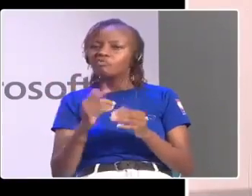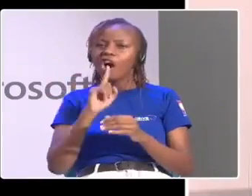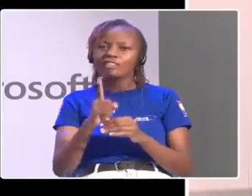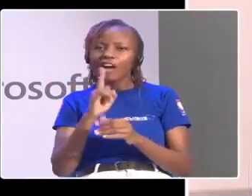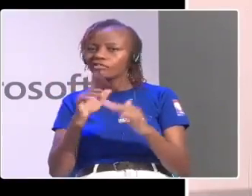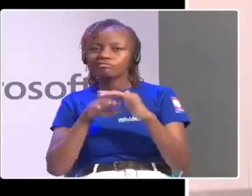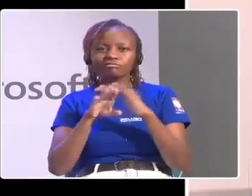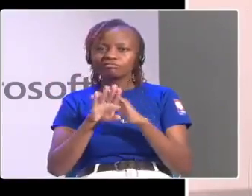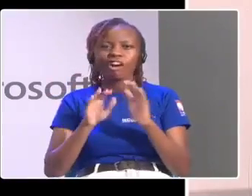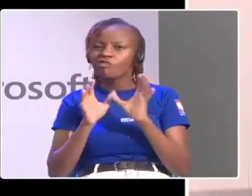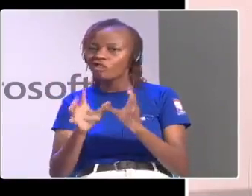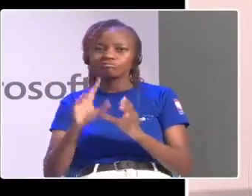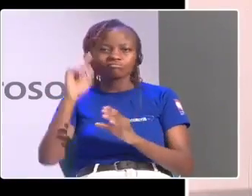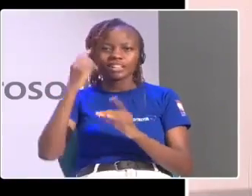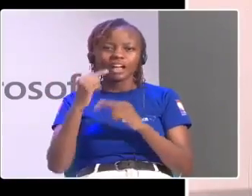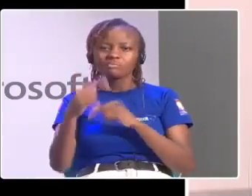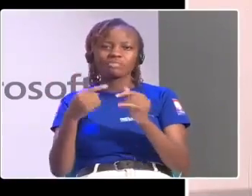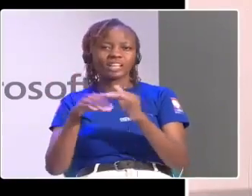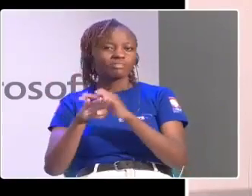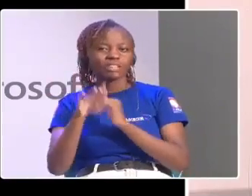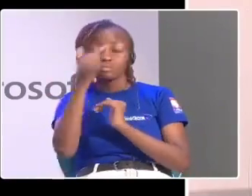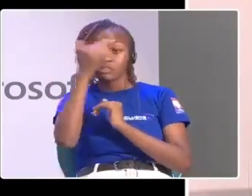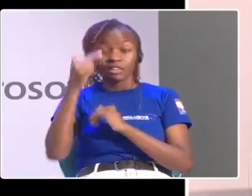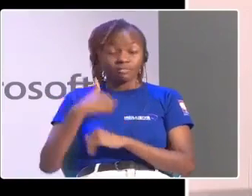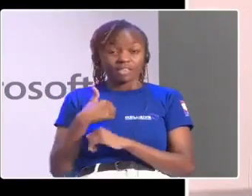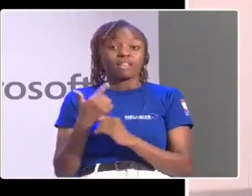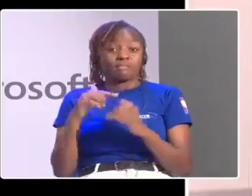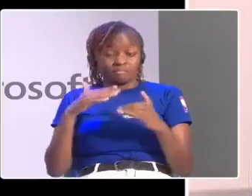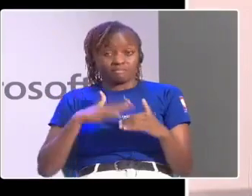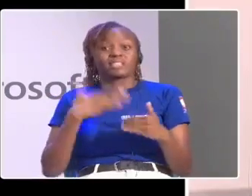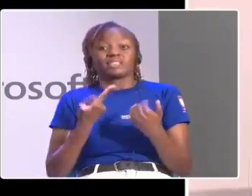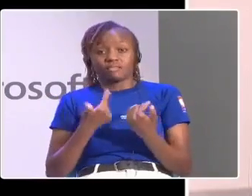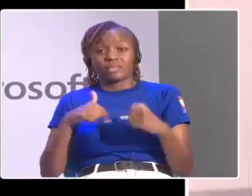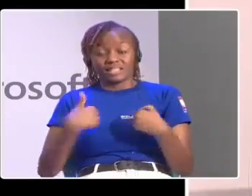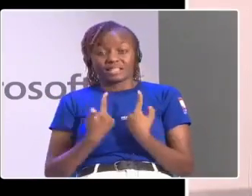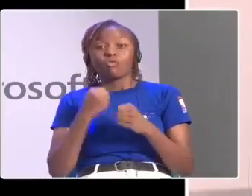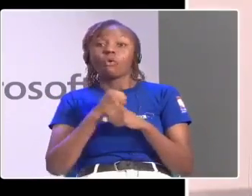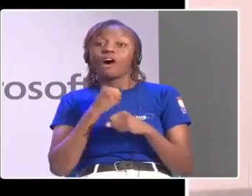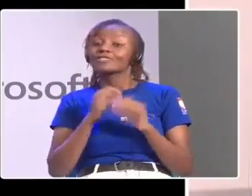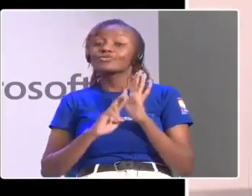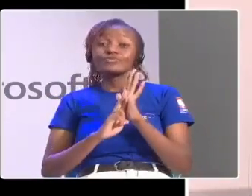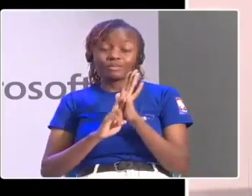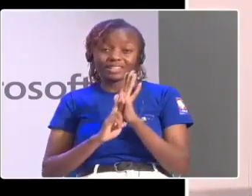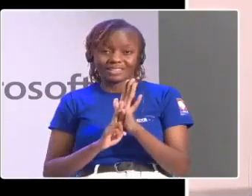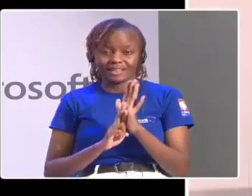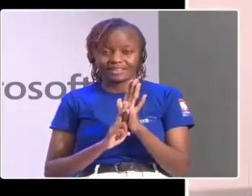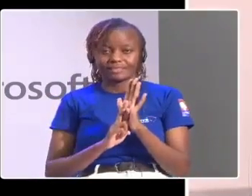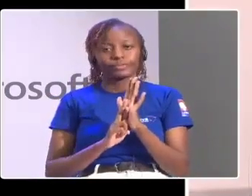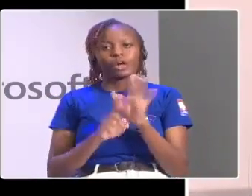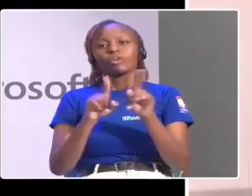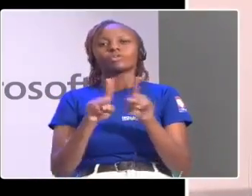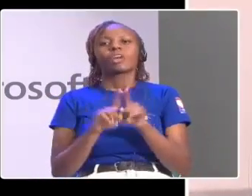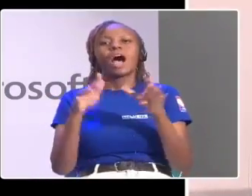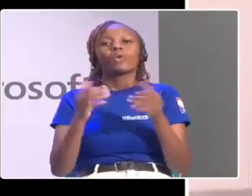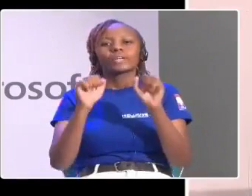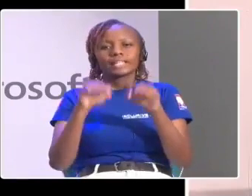about accessibility, because I had to represent that in the room and help integrate not only, how do we build